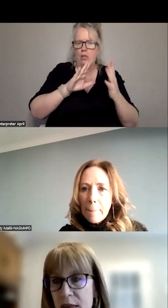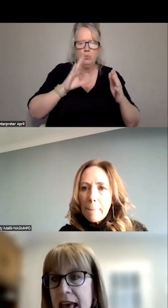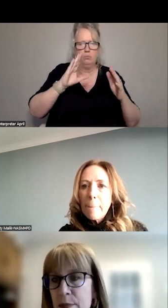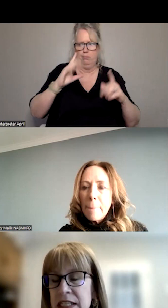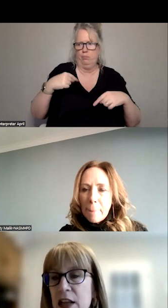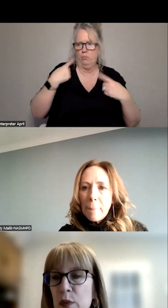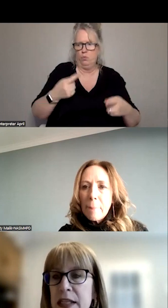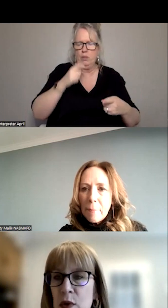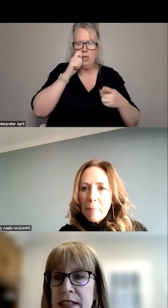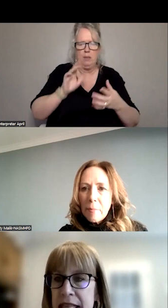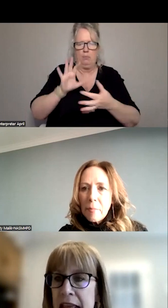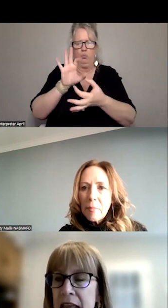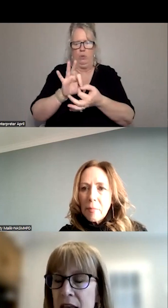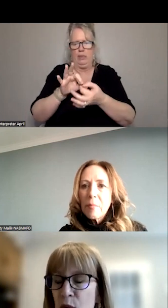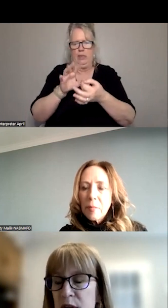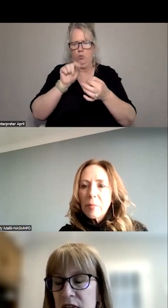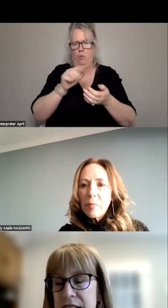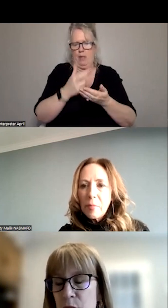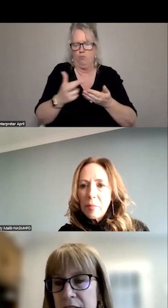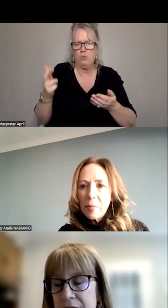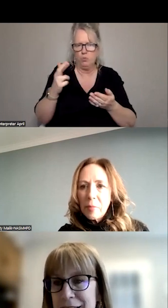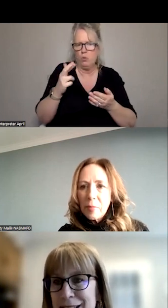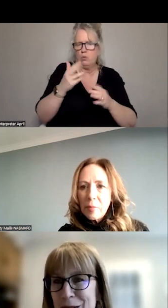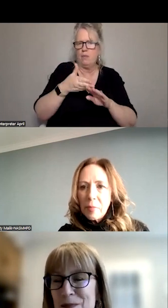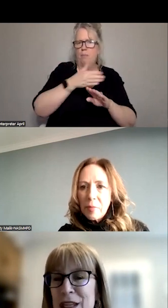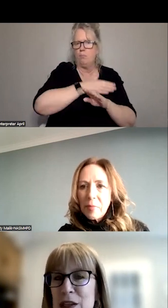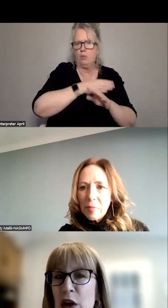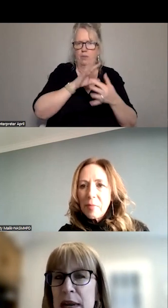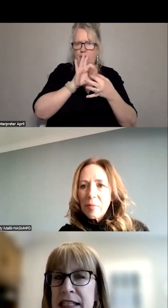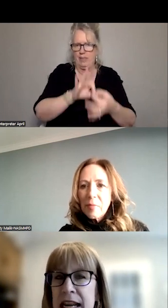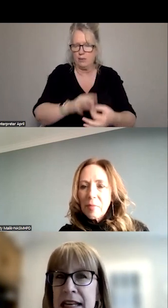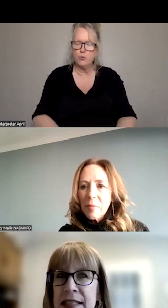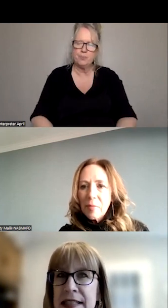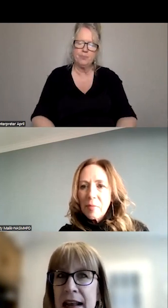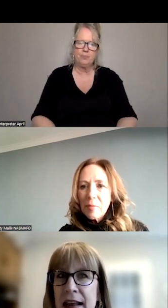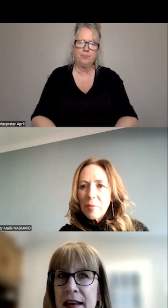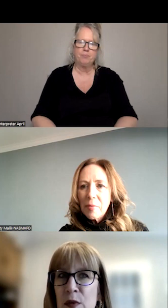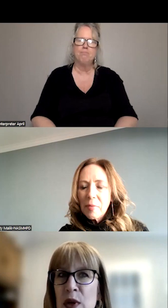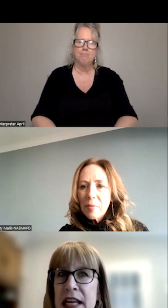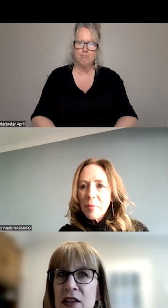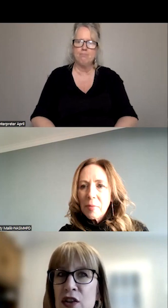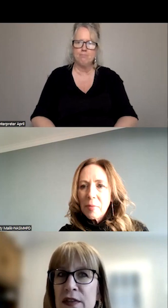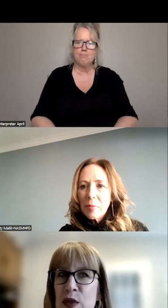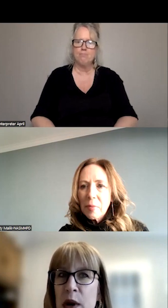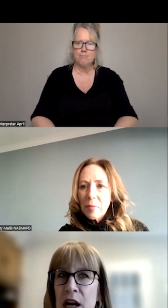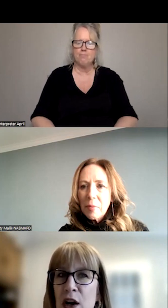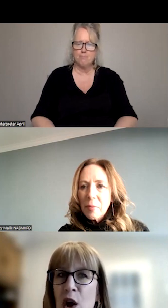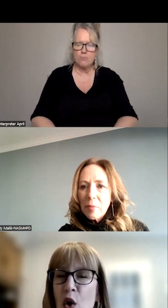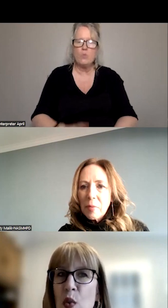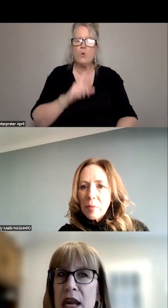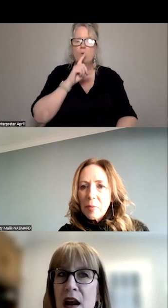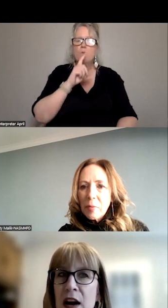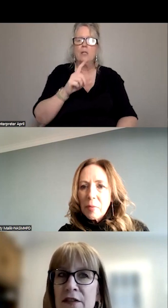link with that particular resource that they previously were connected to. So it's really a service